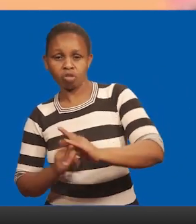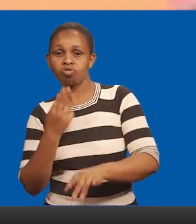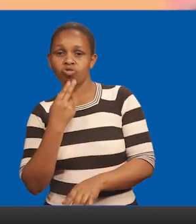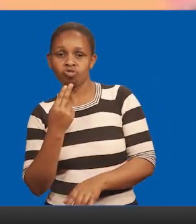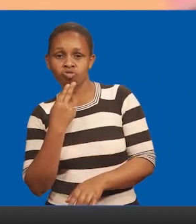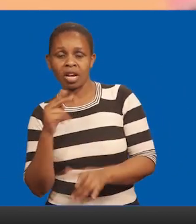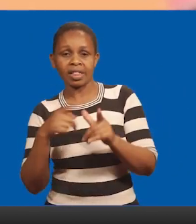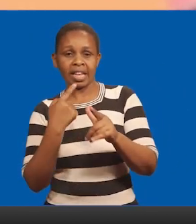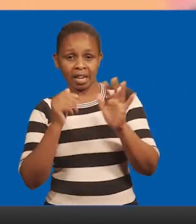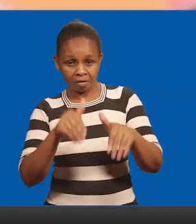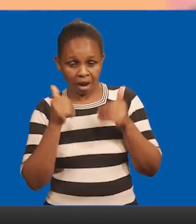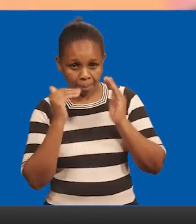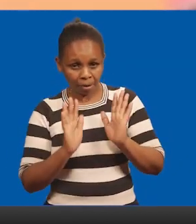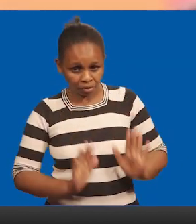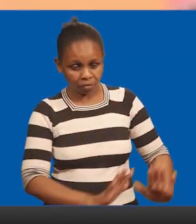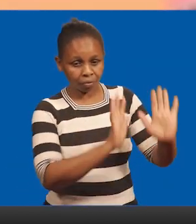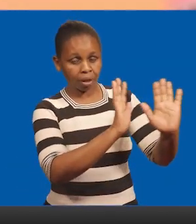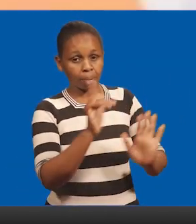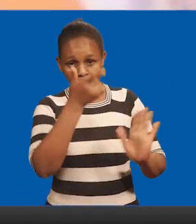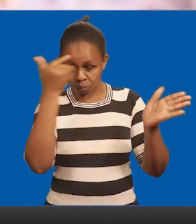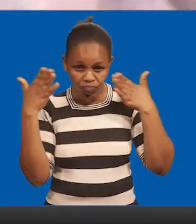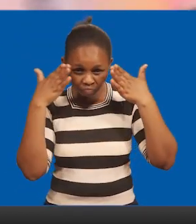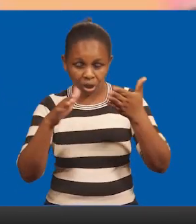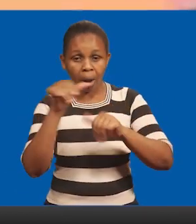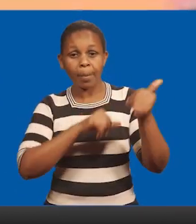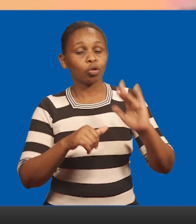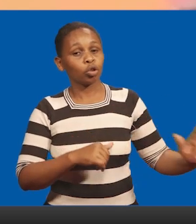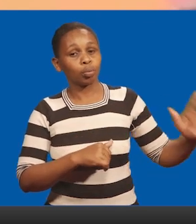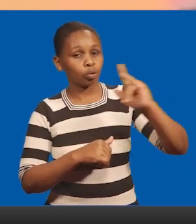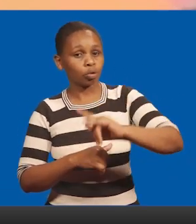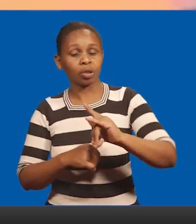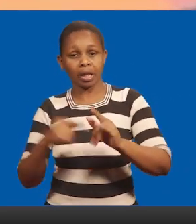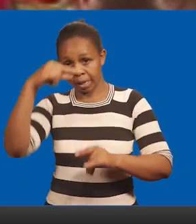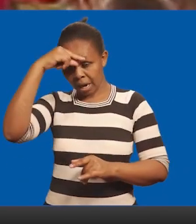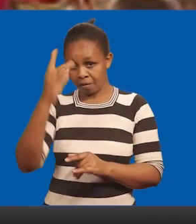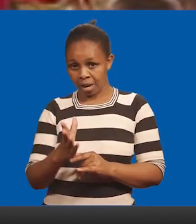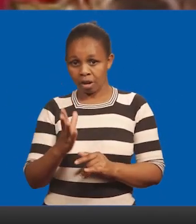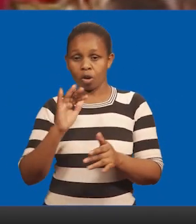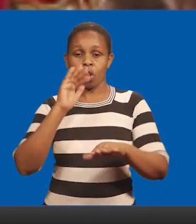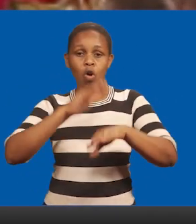what happened a farmer was neglected because the attention was on the importation